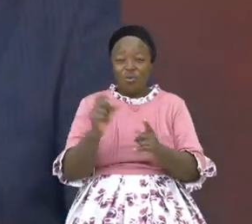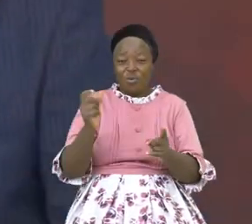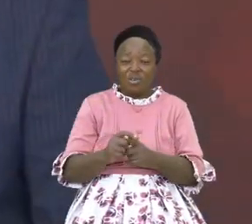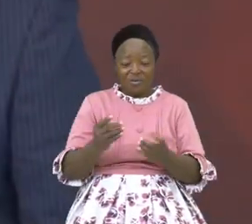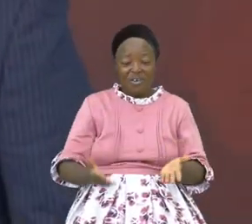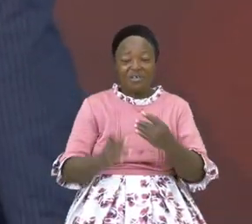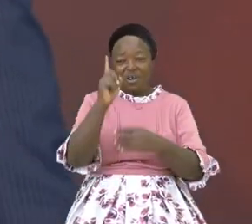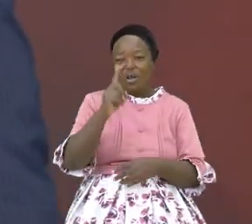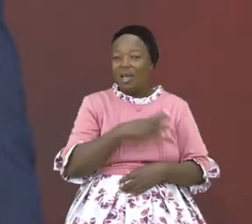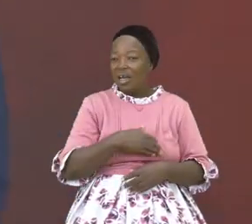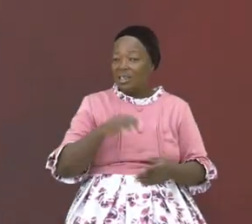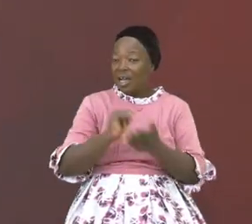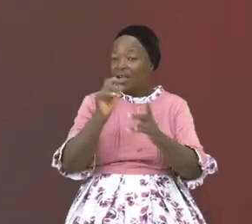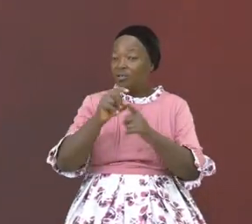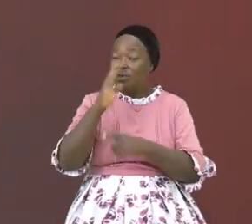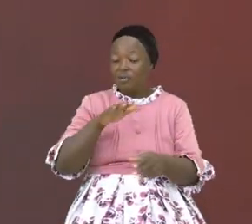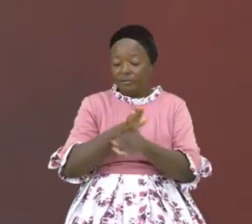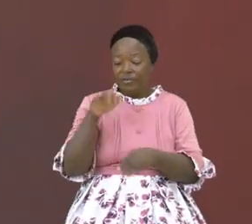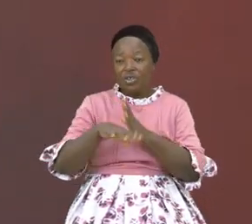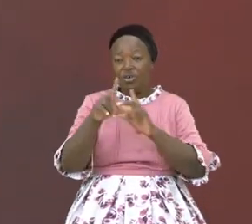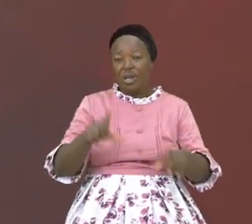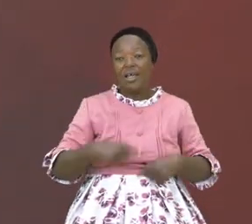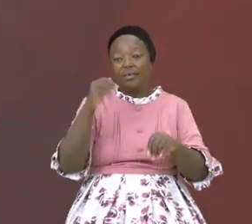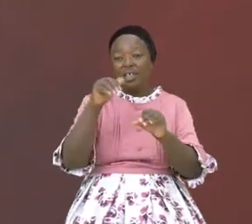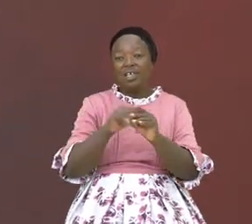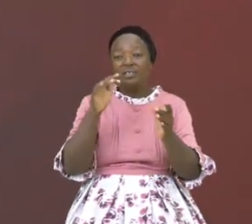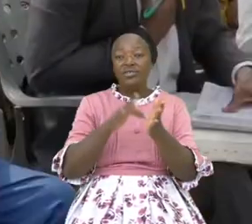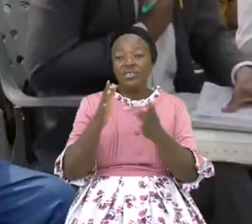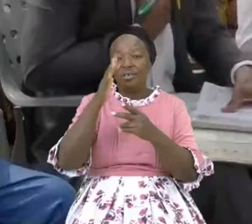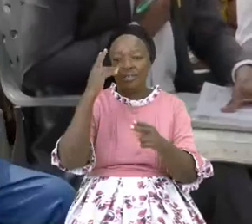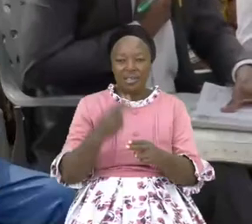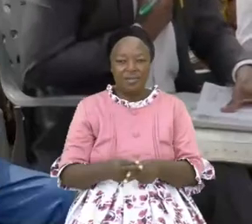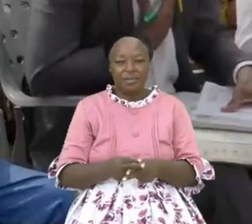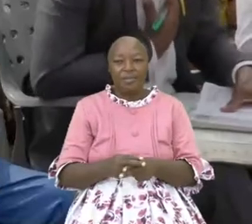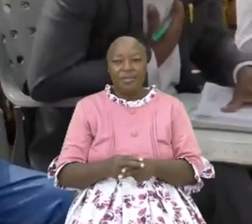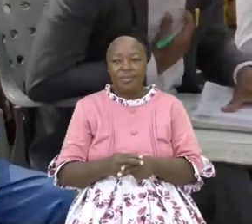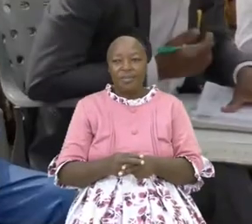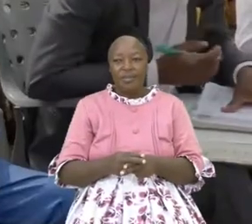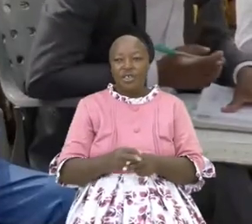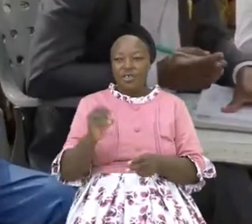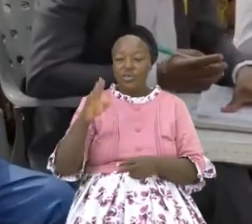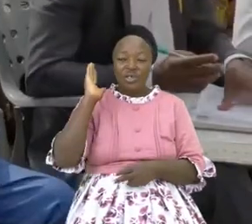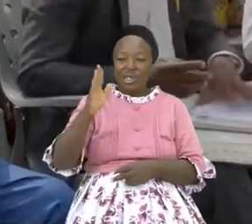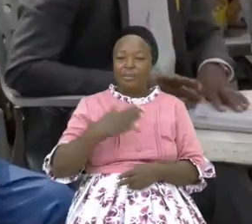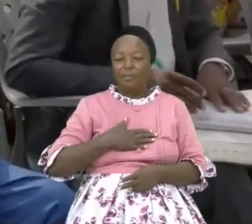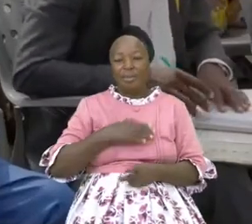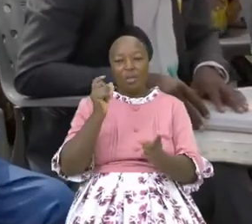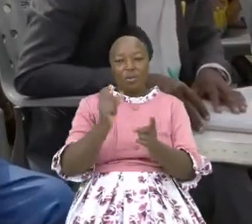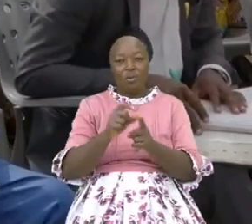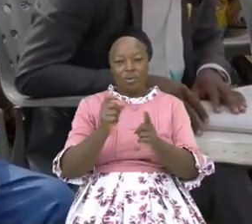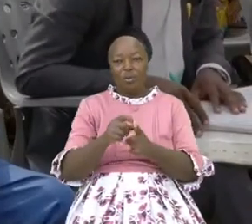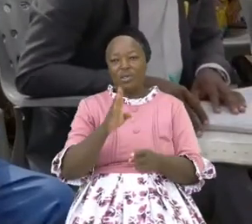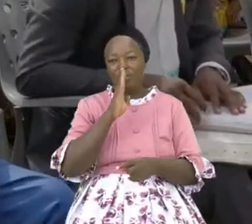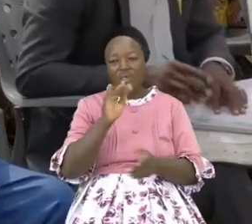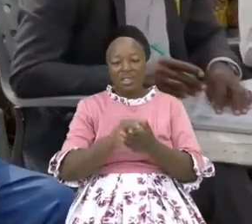that word will be fulfilled in your life in Jesus' name. So shall my word be that goeth